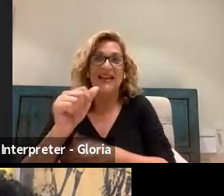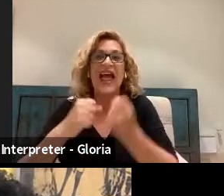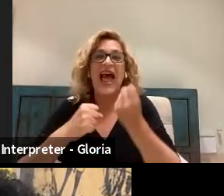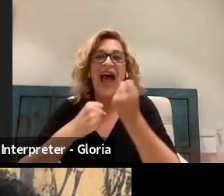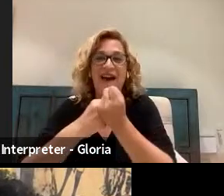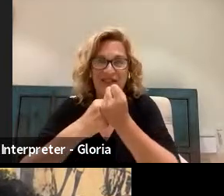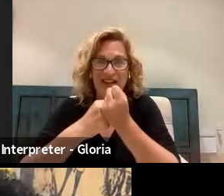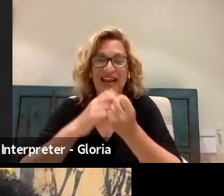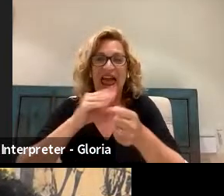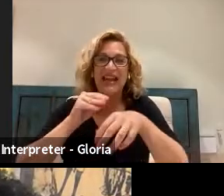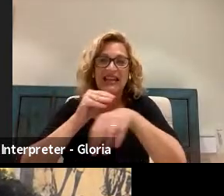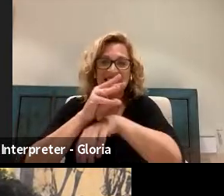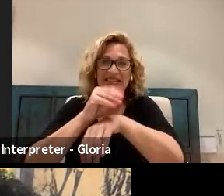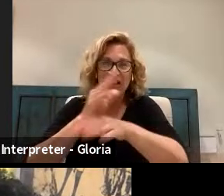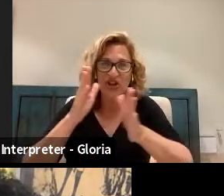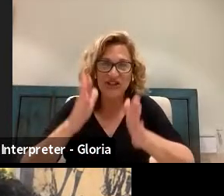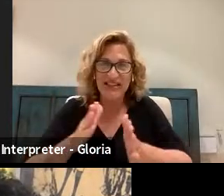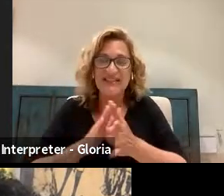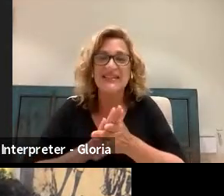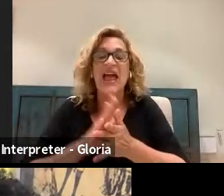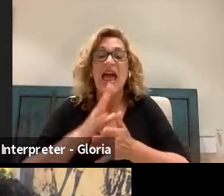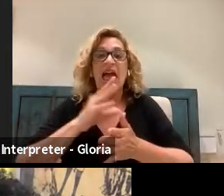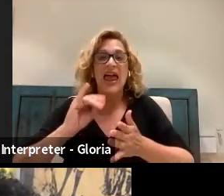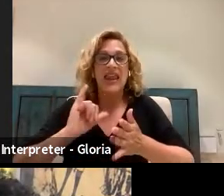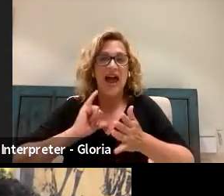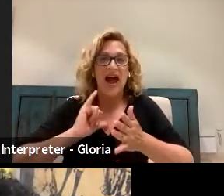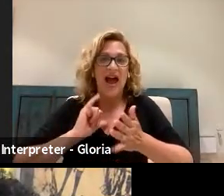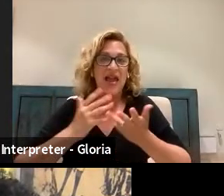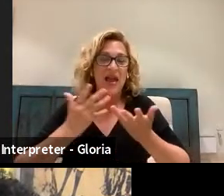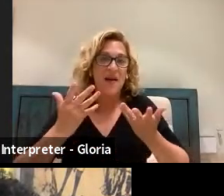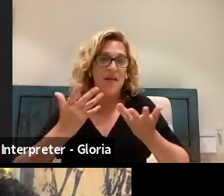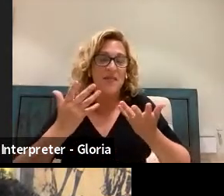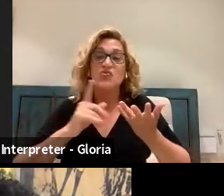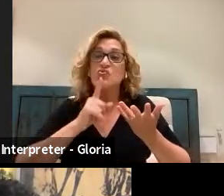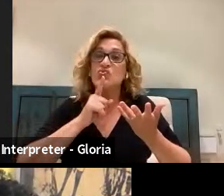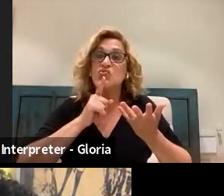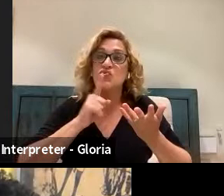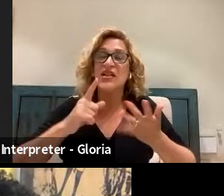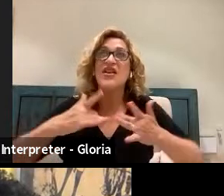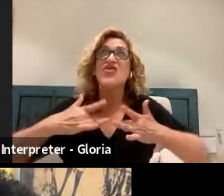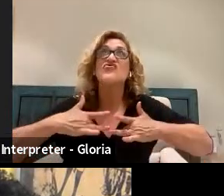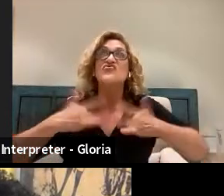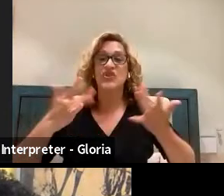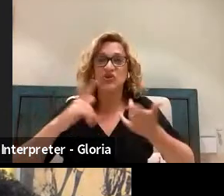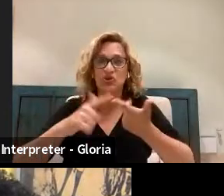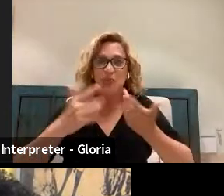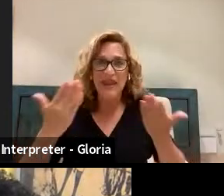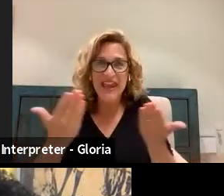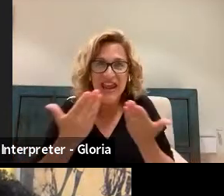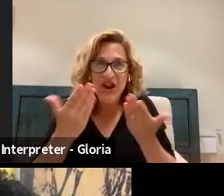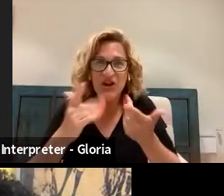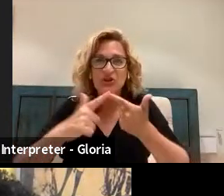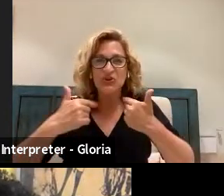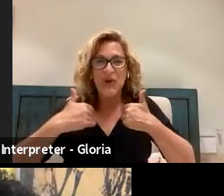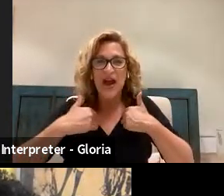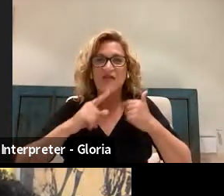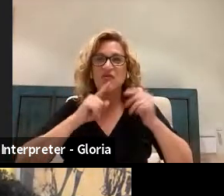and consultant. And I am really thrilled to be here to have this